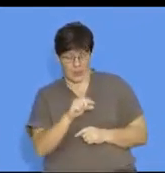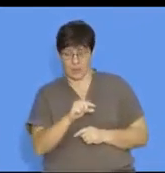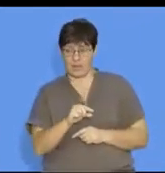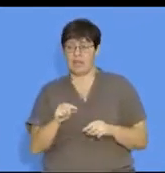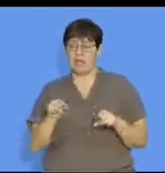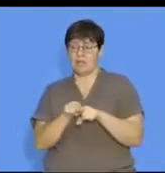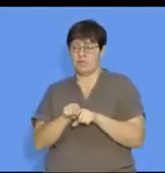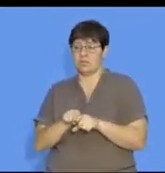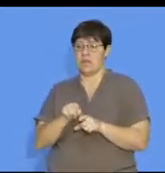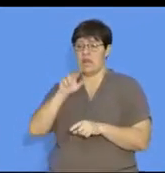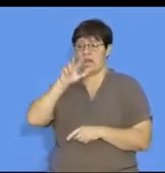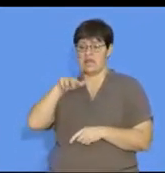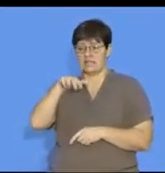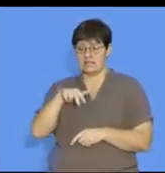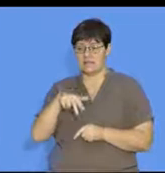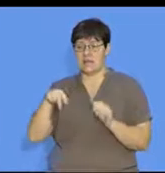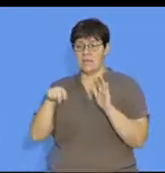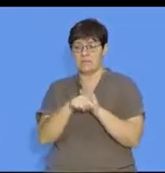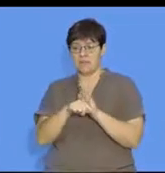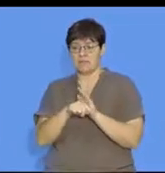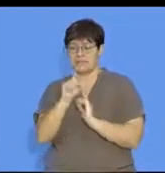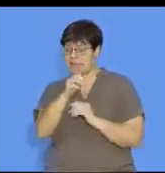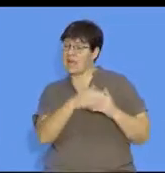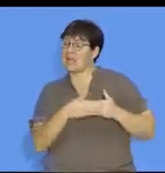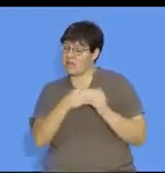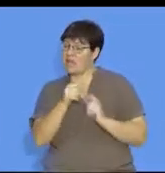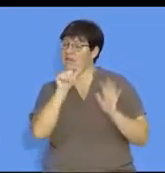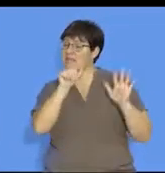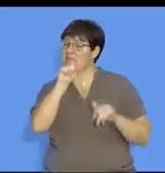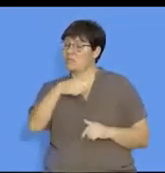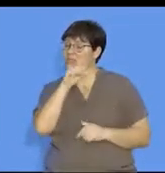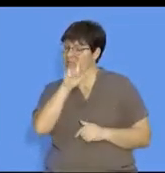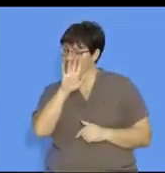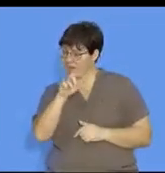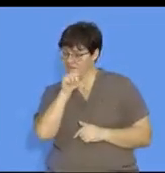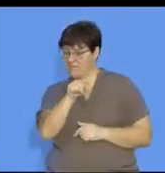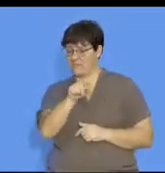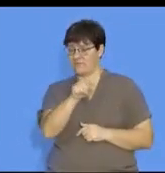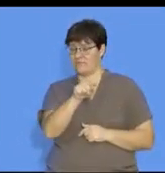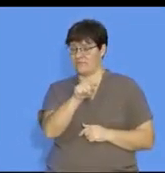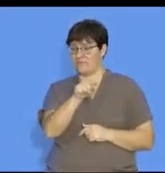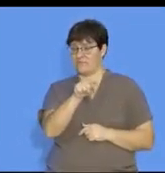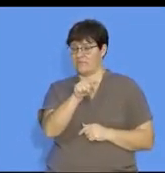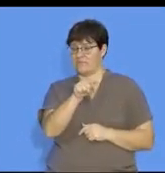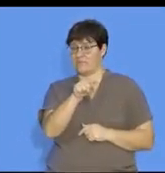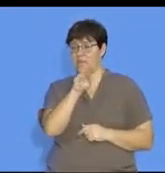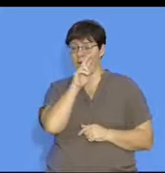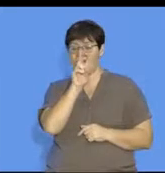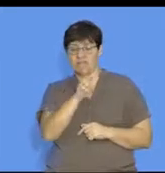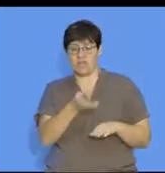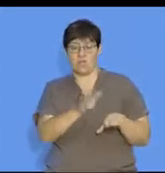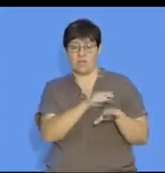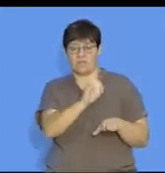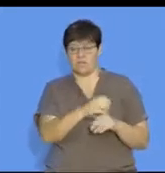1,12, okay? But this, be careful, this is the 6,75, which is the